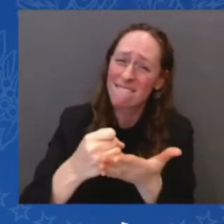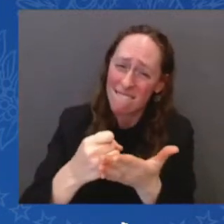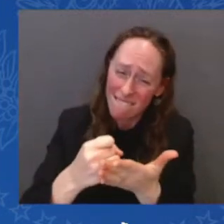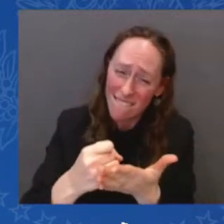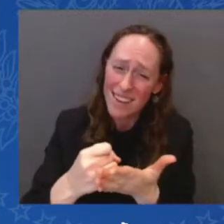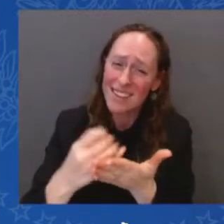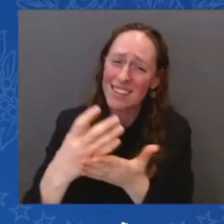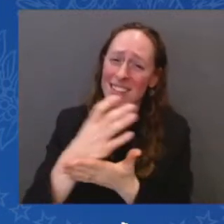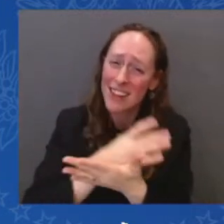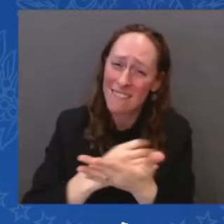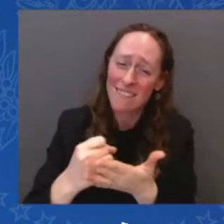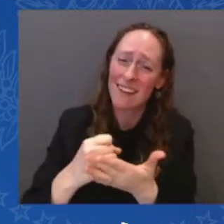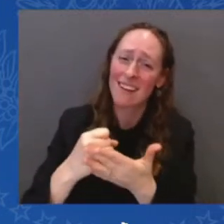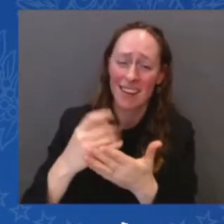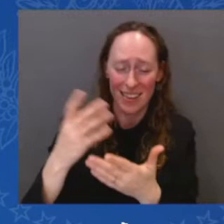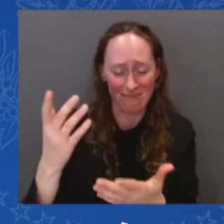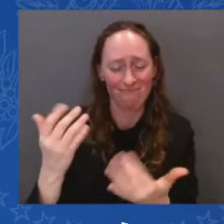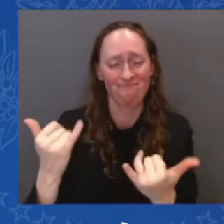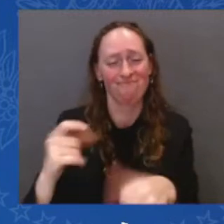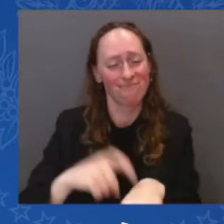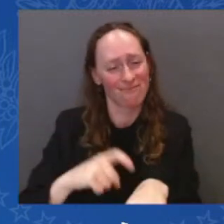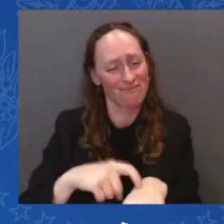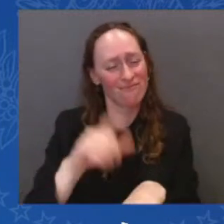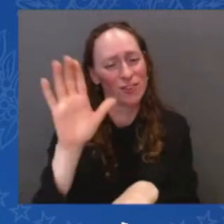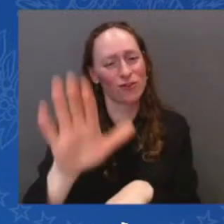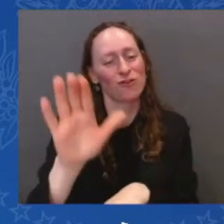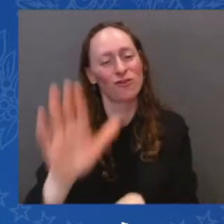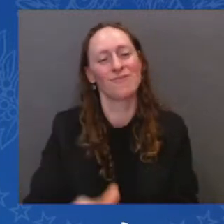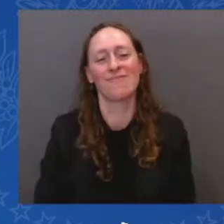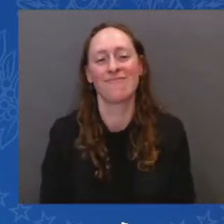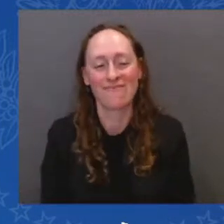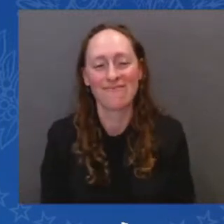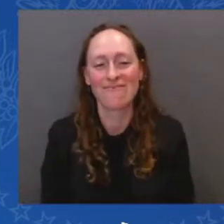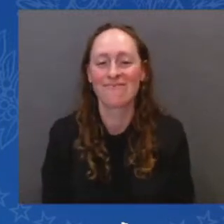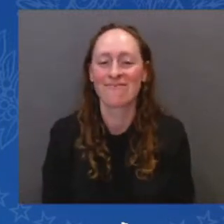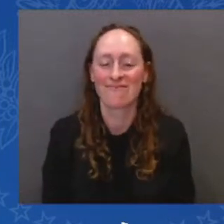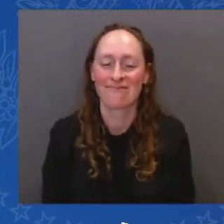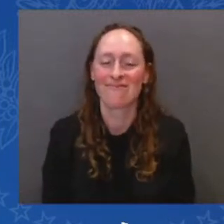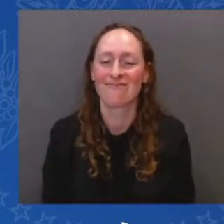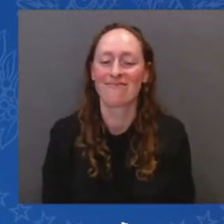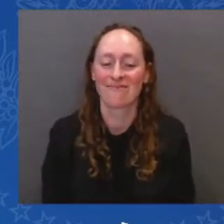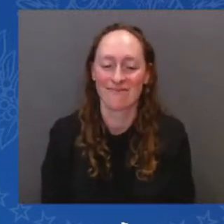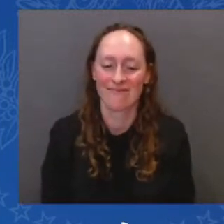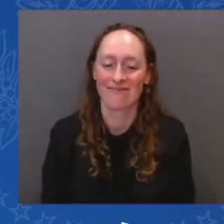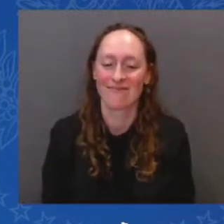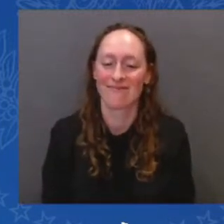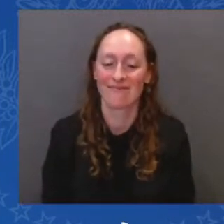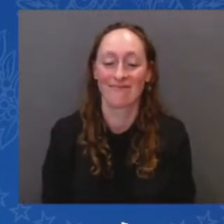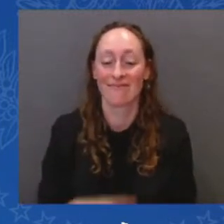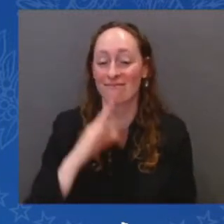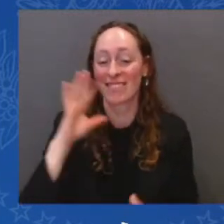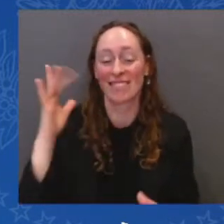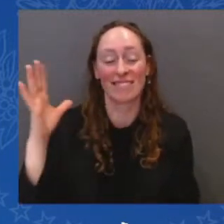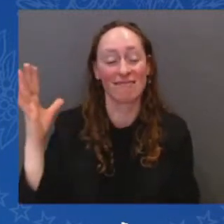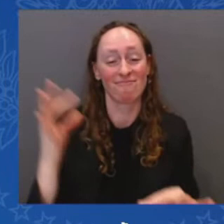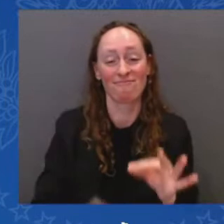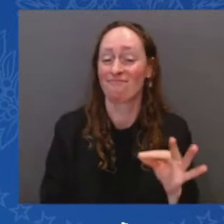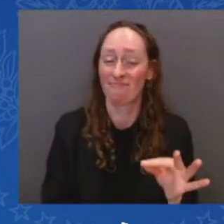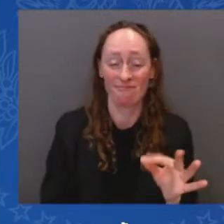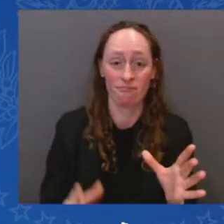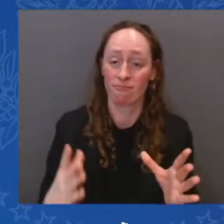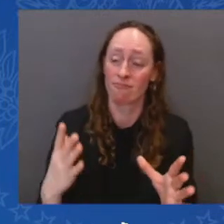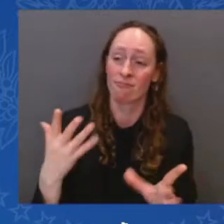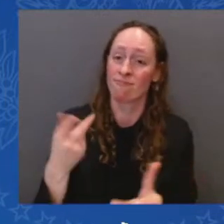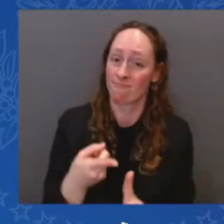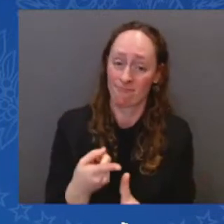let me simply say, thank you, General. Thank you for all that you have done and for all